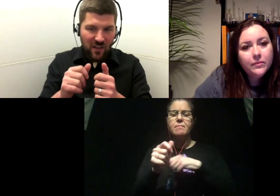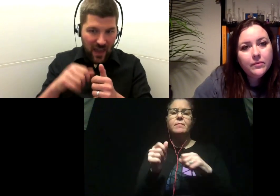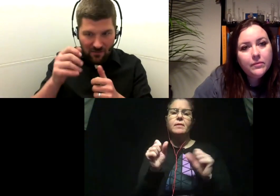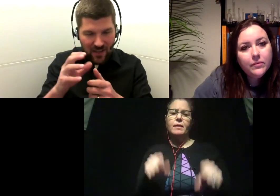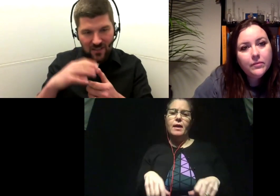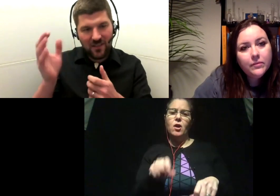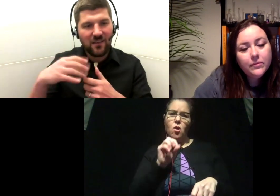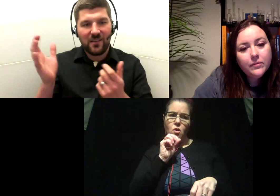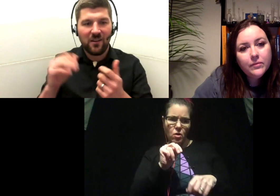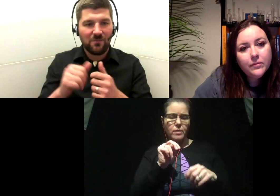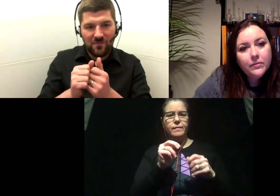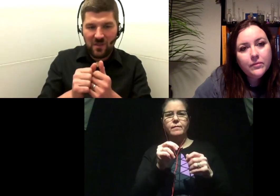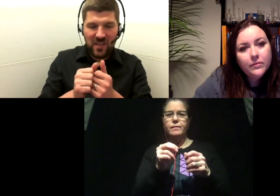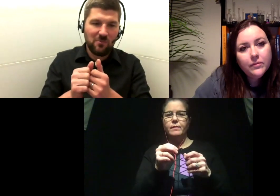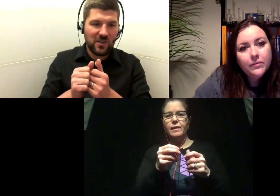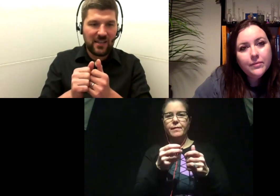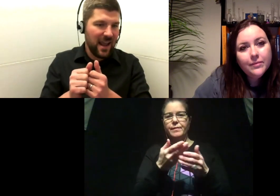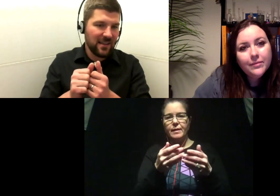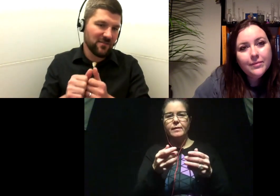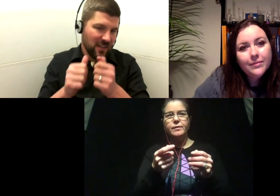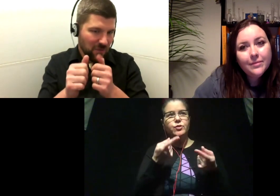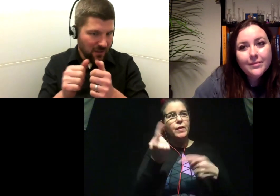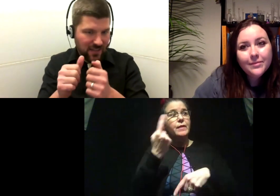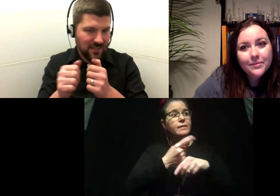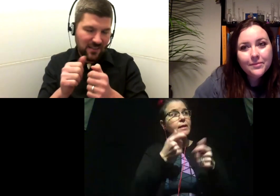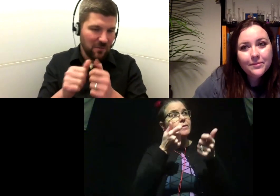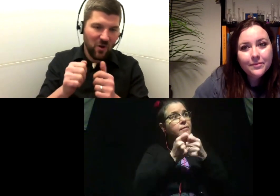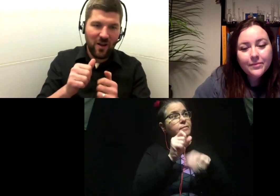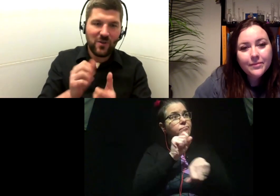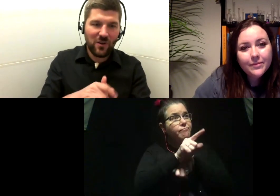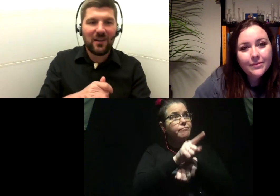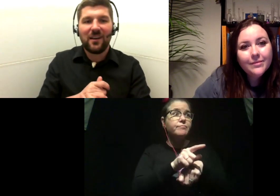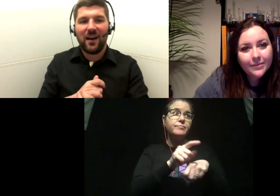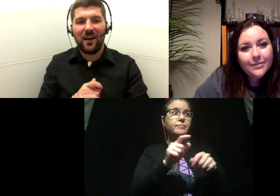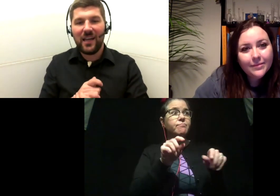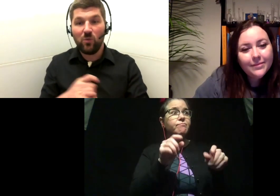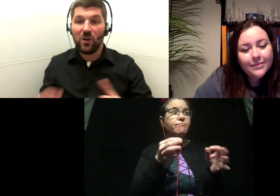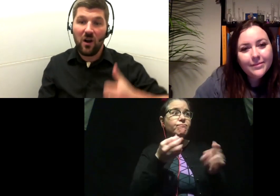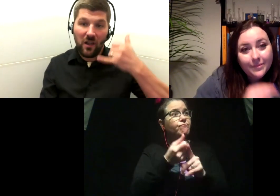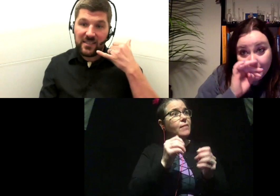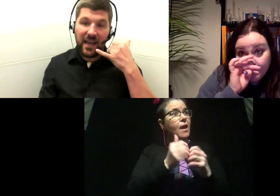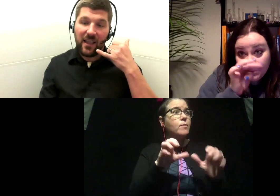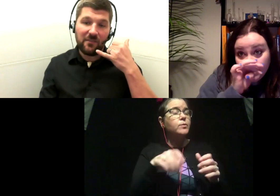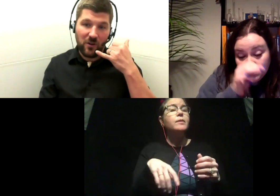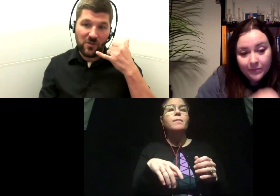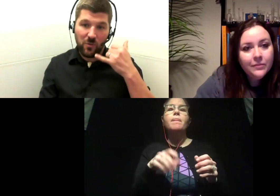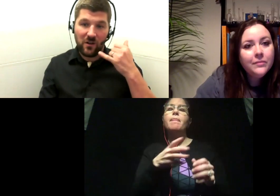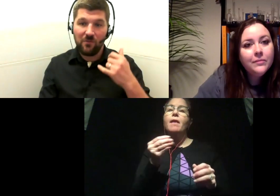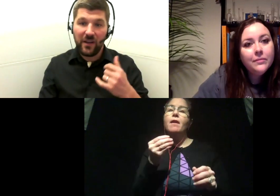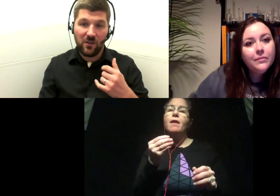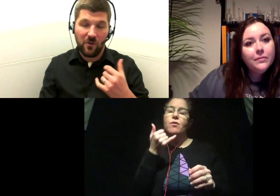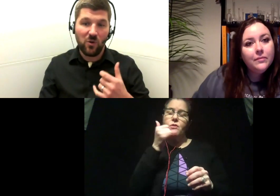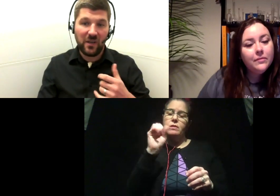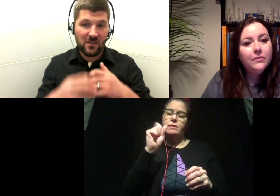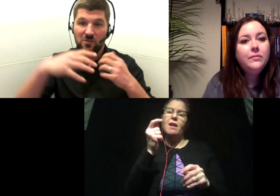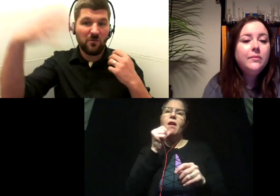turn on that device, sometime during the day and send them a little text and let them know how I'm doing. And we'll call on satellite phones. So we don't have